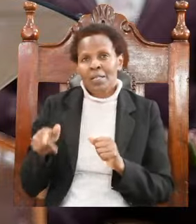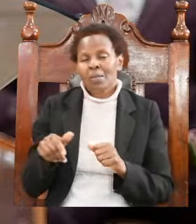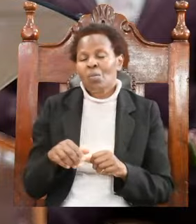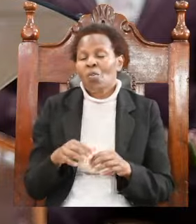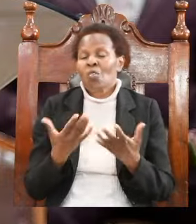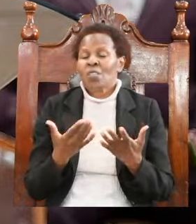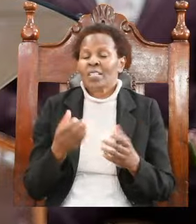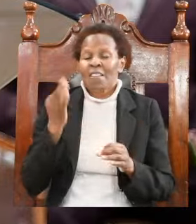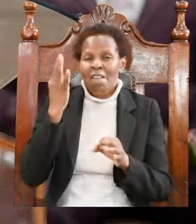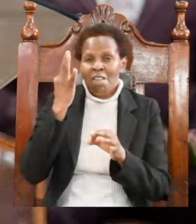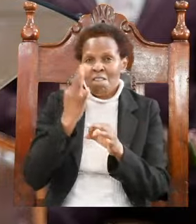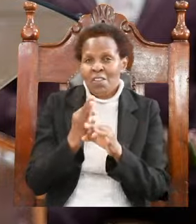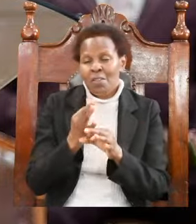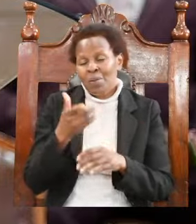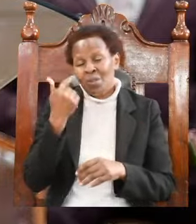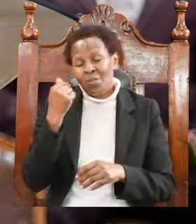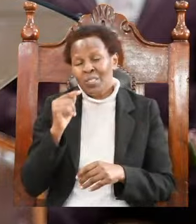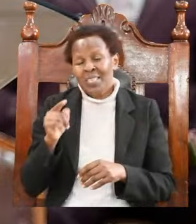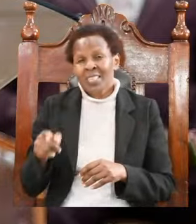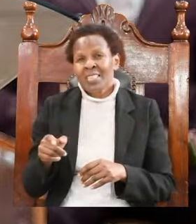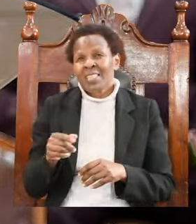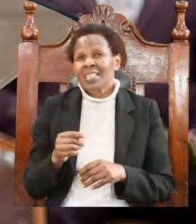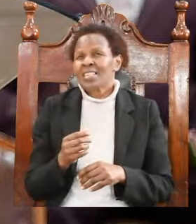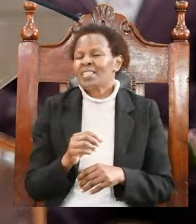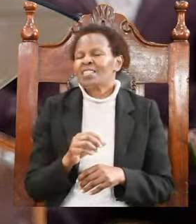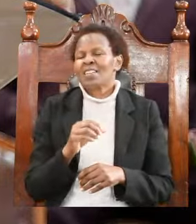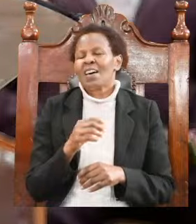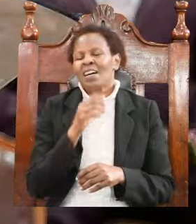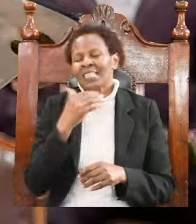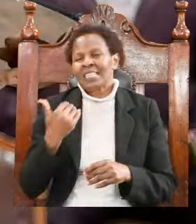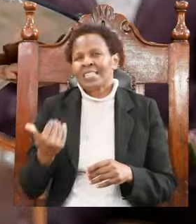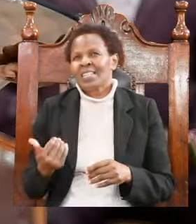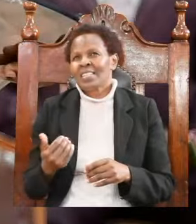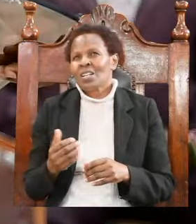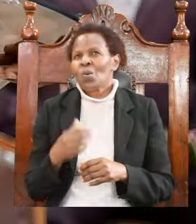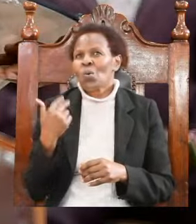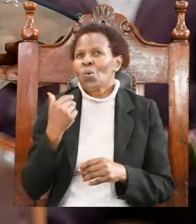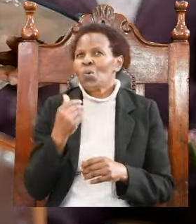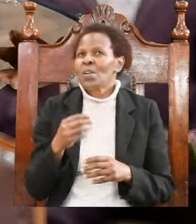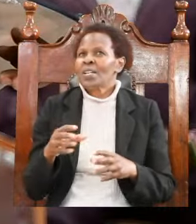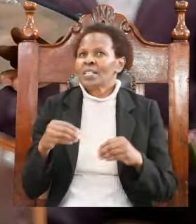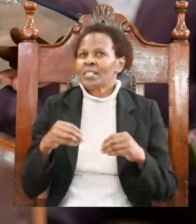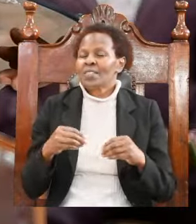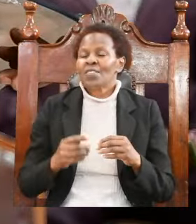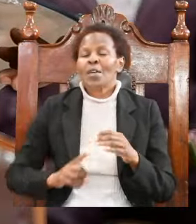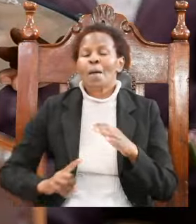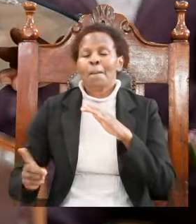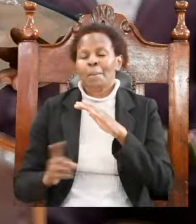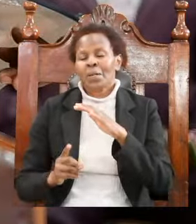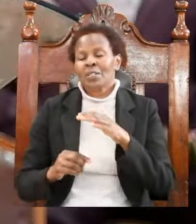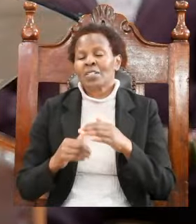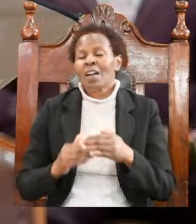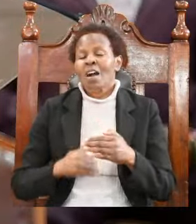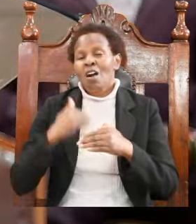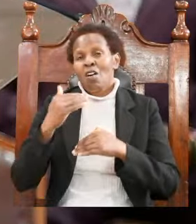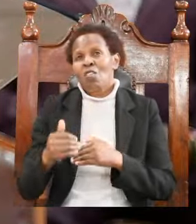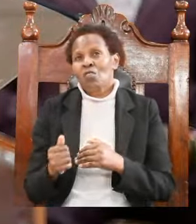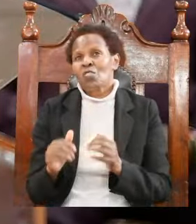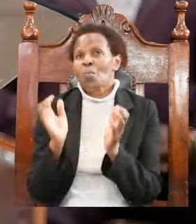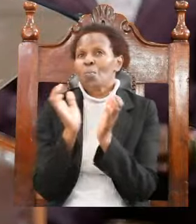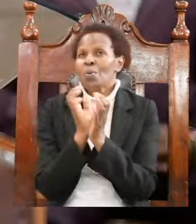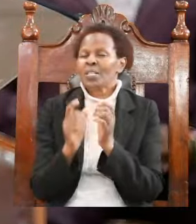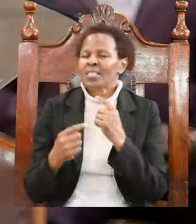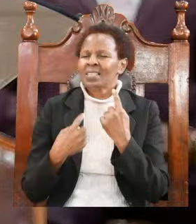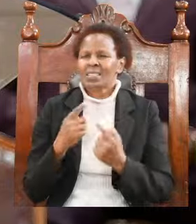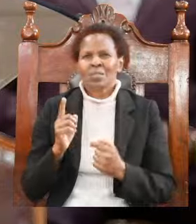his faith. Because Timothy was his son in faith and he was supposed to take over this ministry after Paul. And he was telling